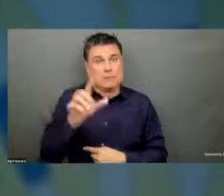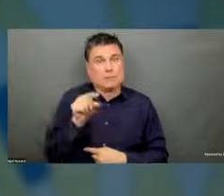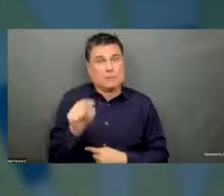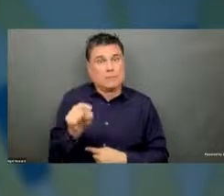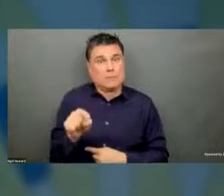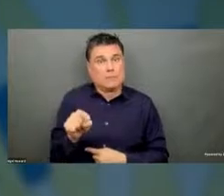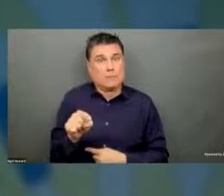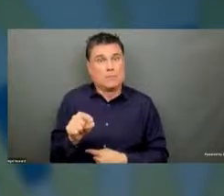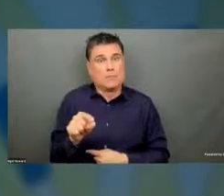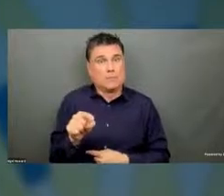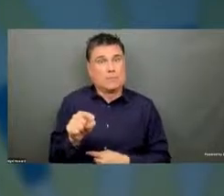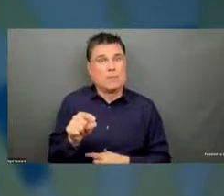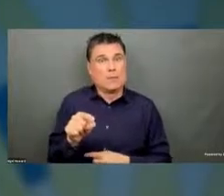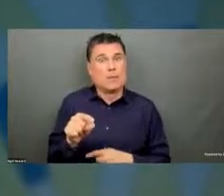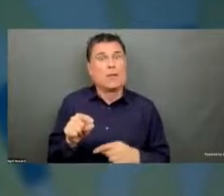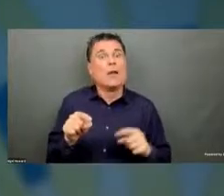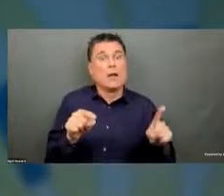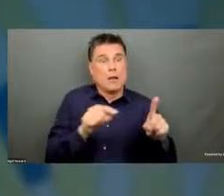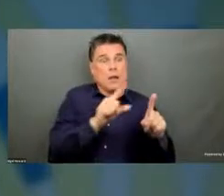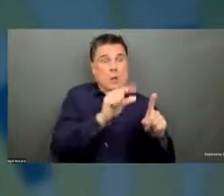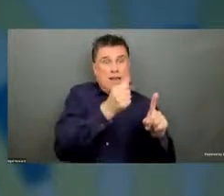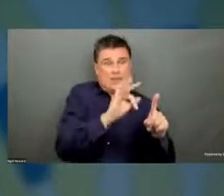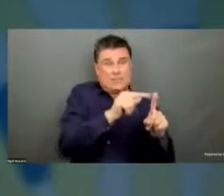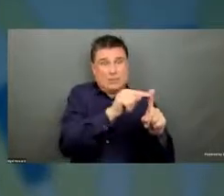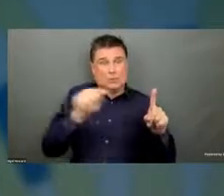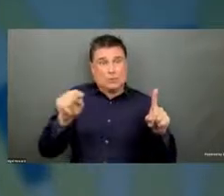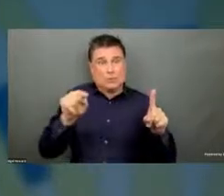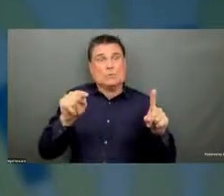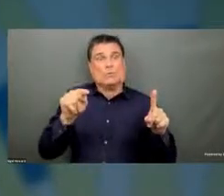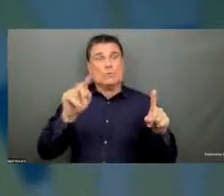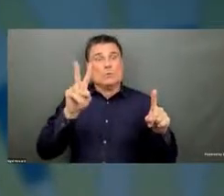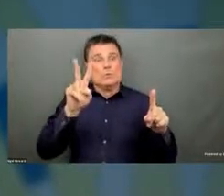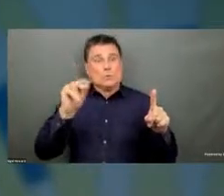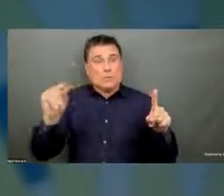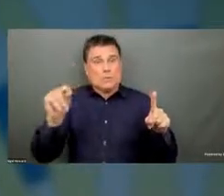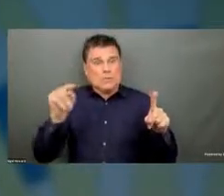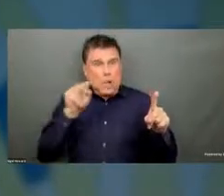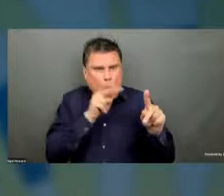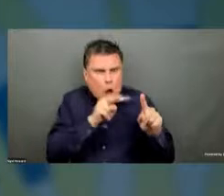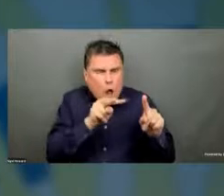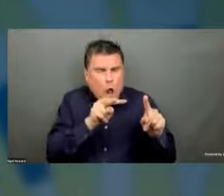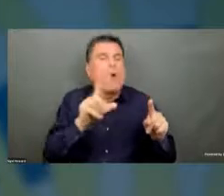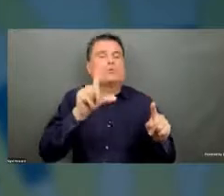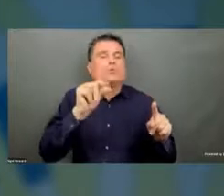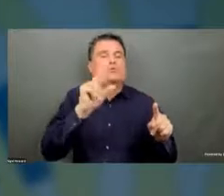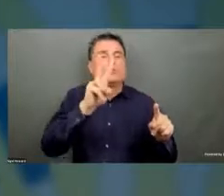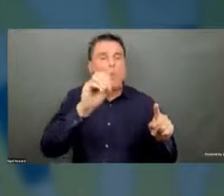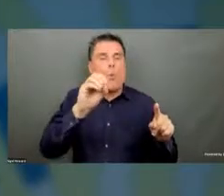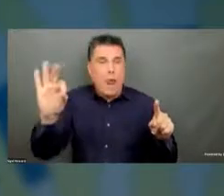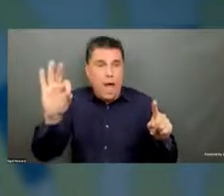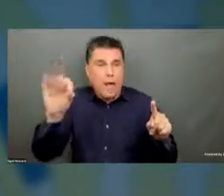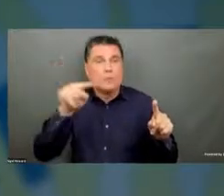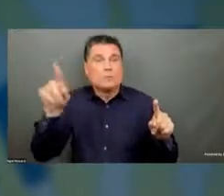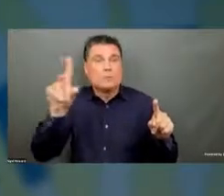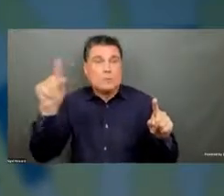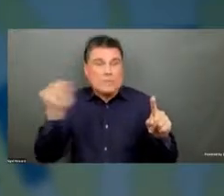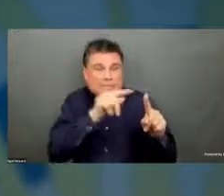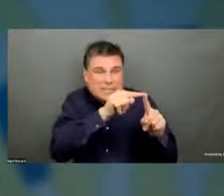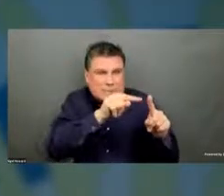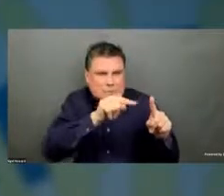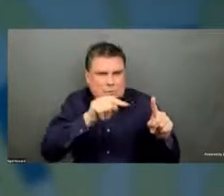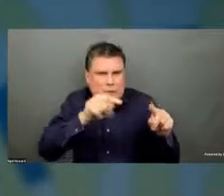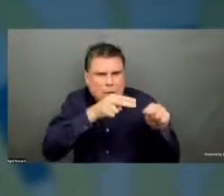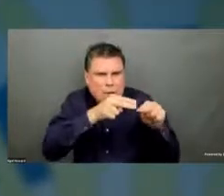protect people from this virus meant that we have had a slight increase in people who've died, in our